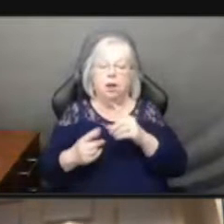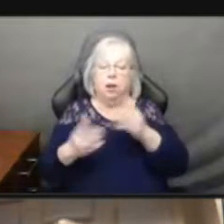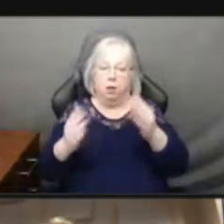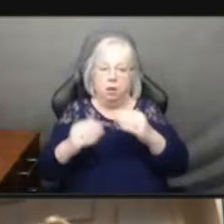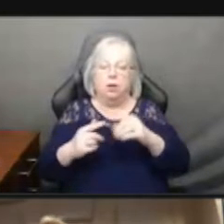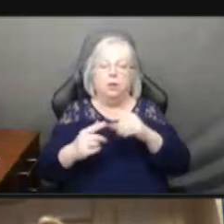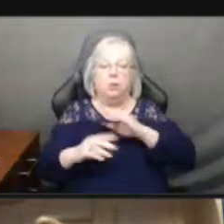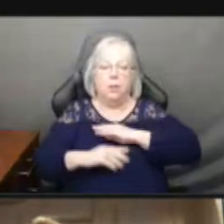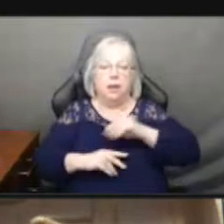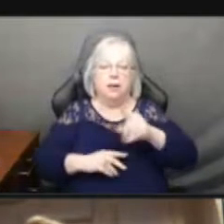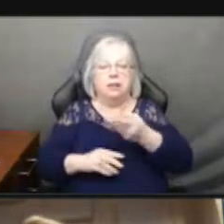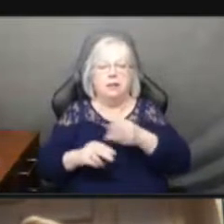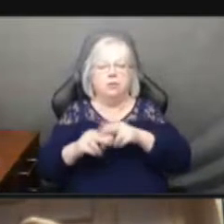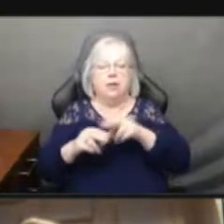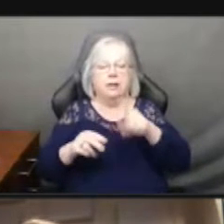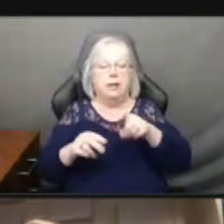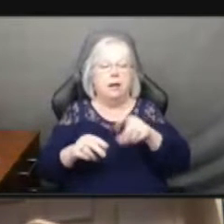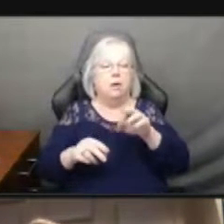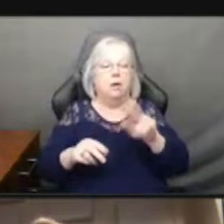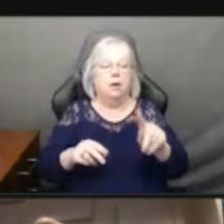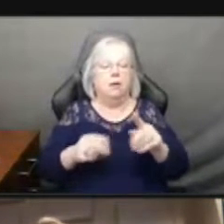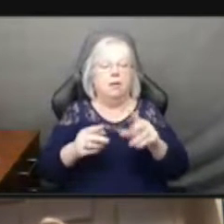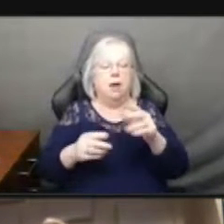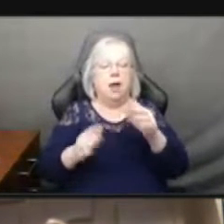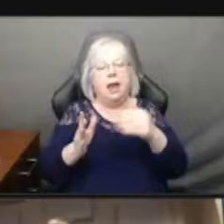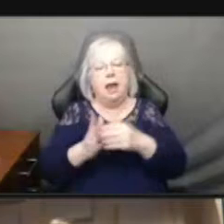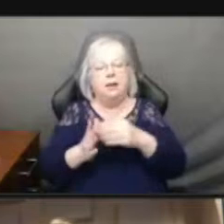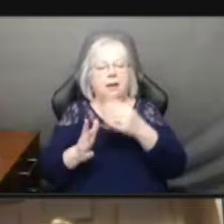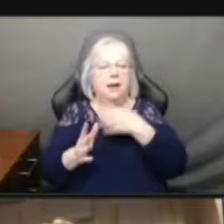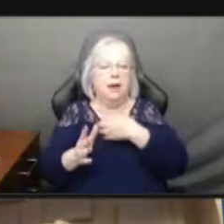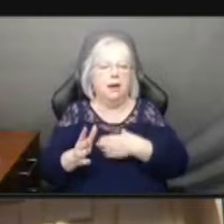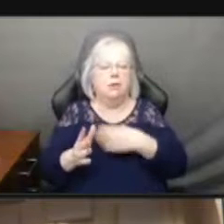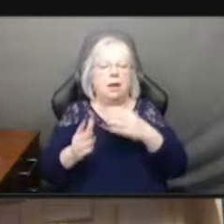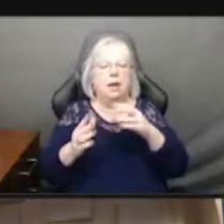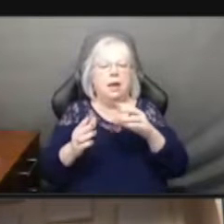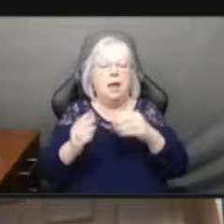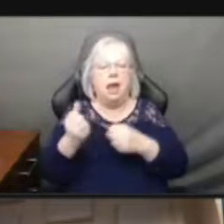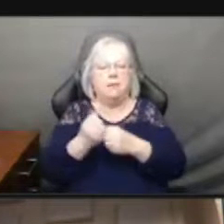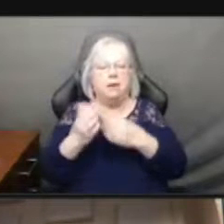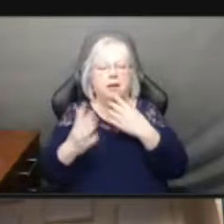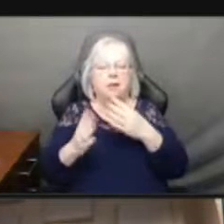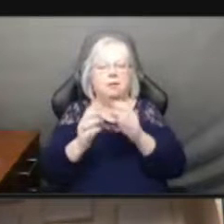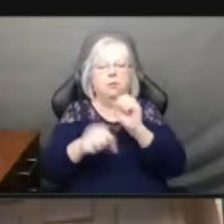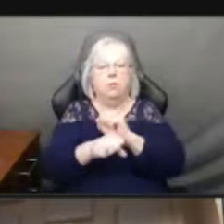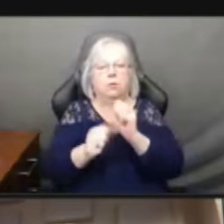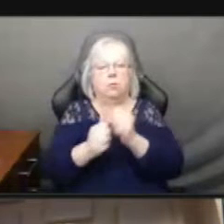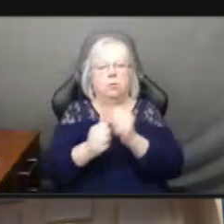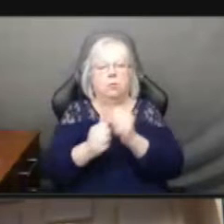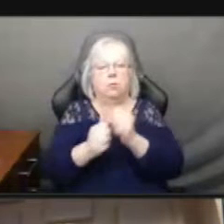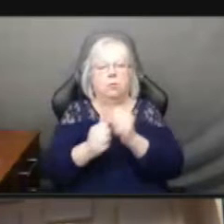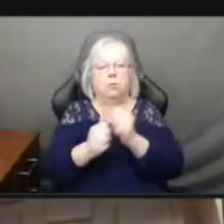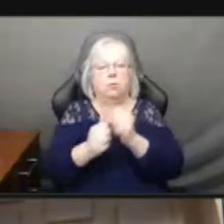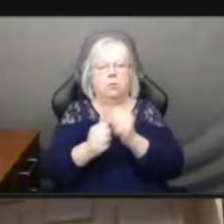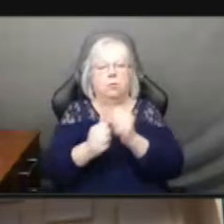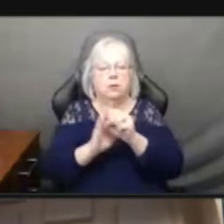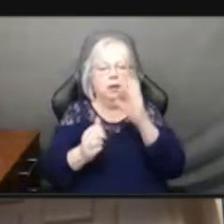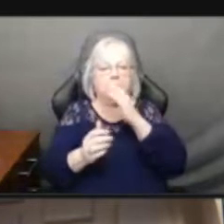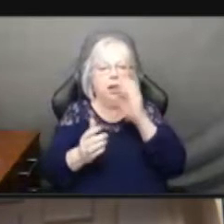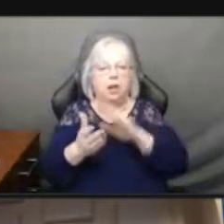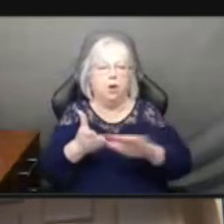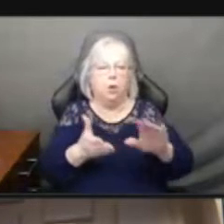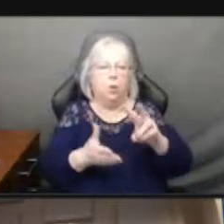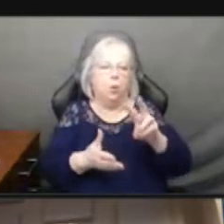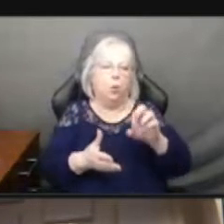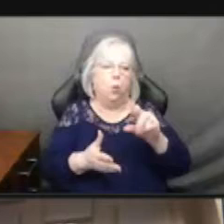need, Arkansas anti-hunger advocates have worked with state and federal agencies to seek waivers that have allowed out-of-school programs and